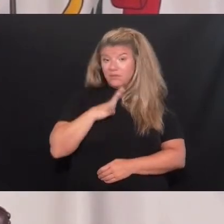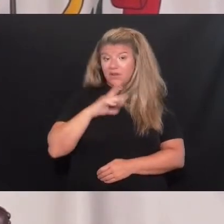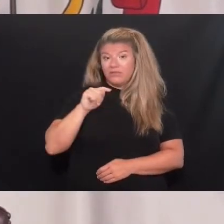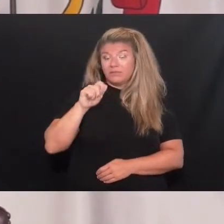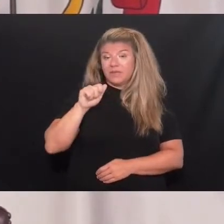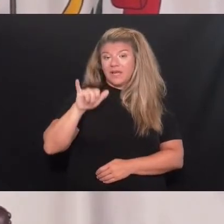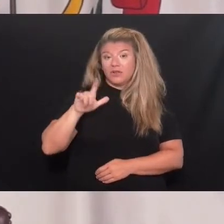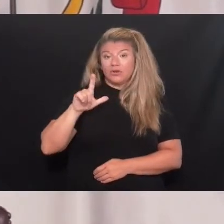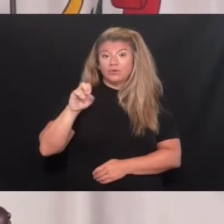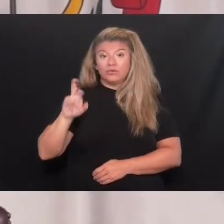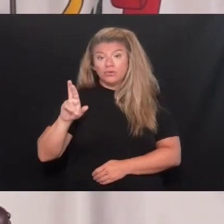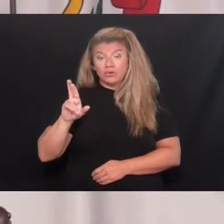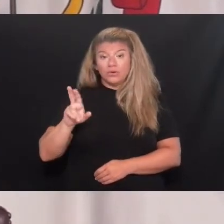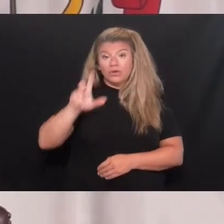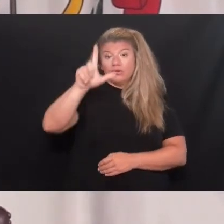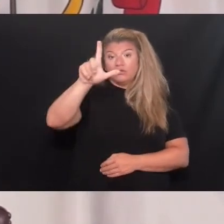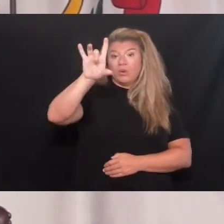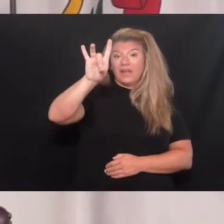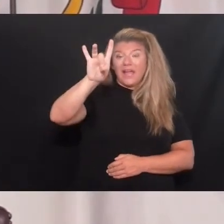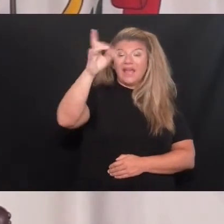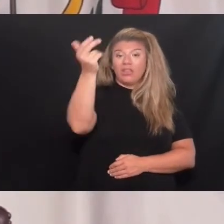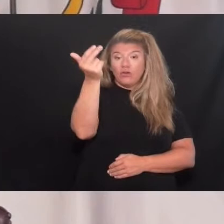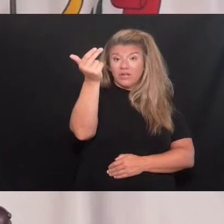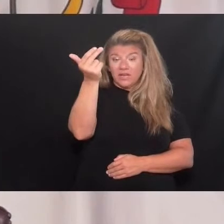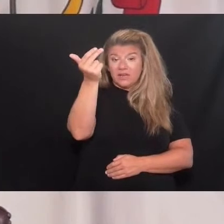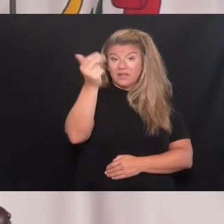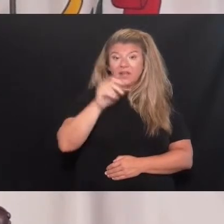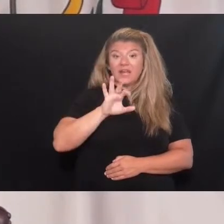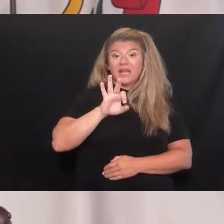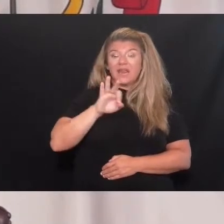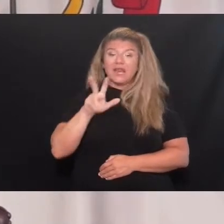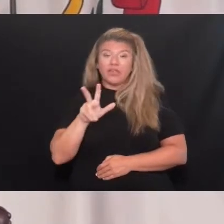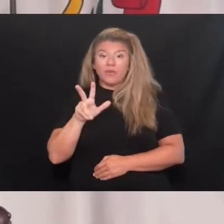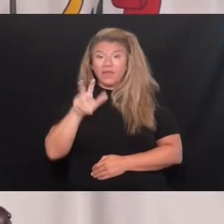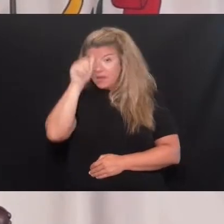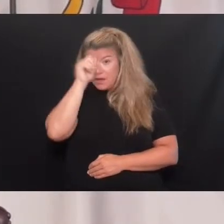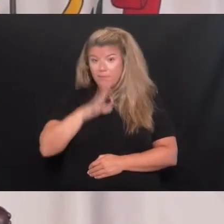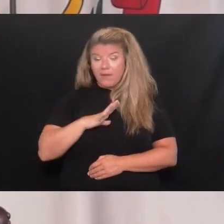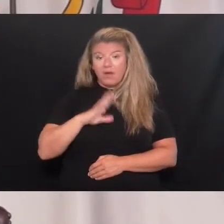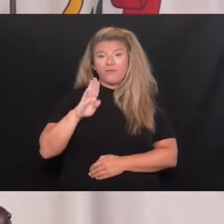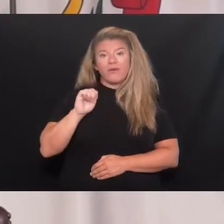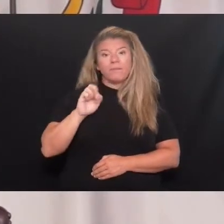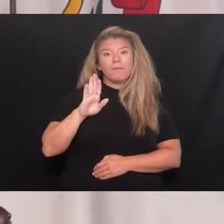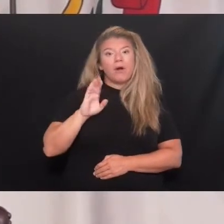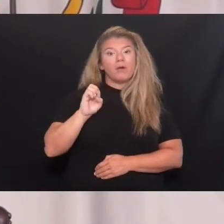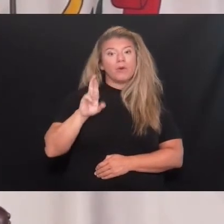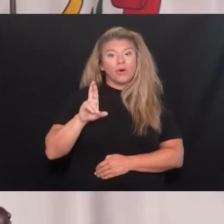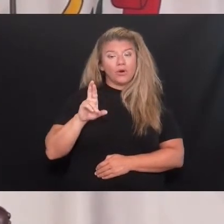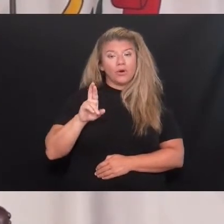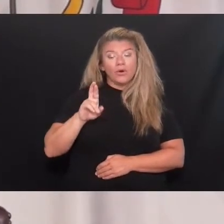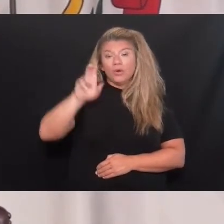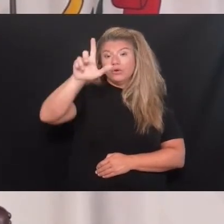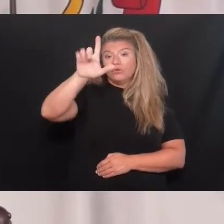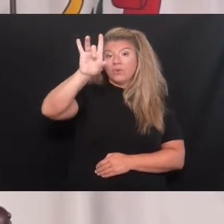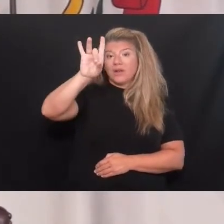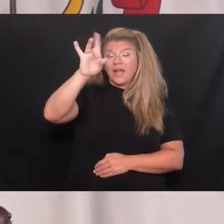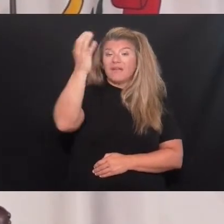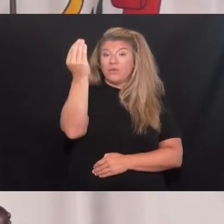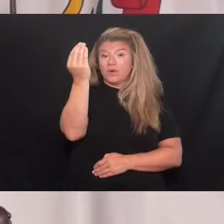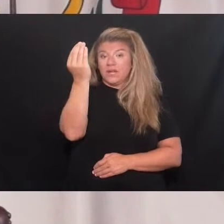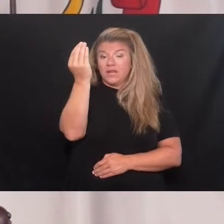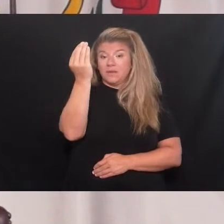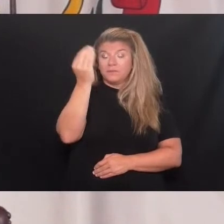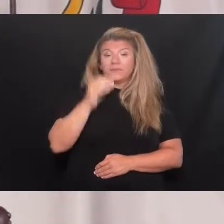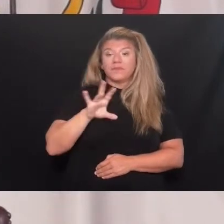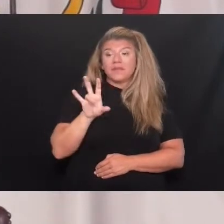Taylor County. The 2,813th death, a 93-year-old male from Barber County. The 2,814th